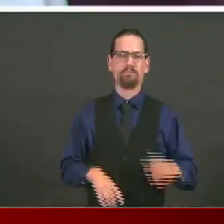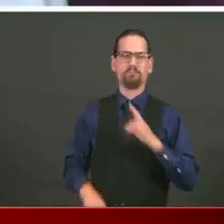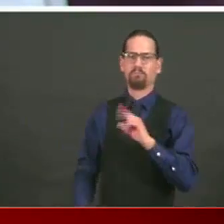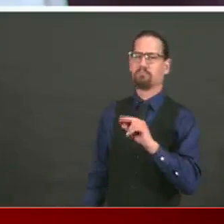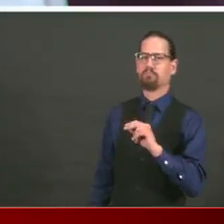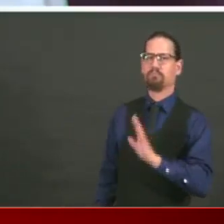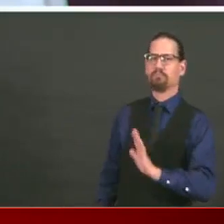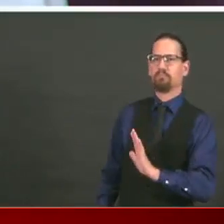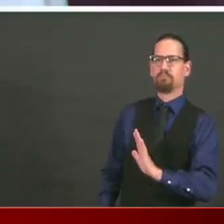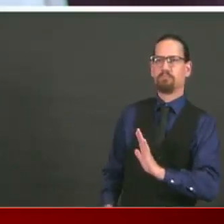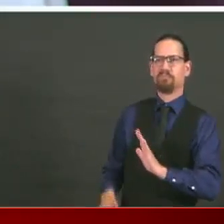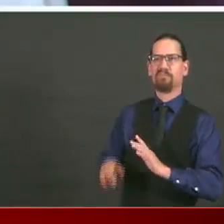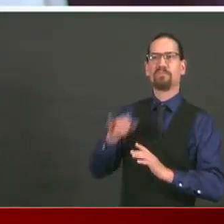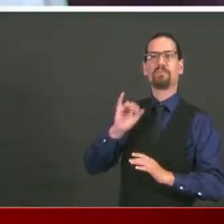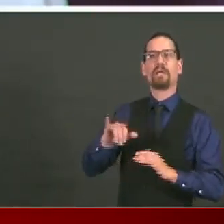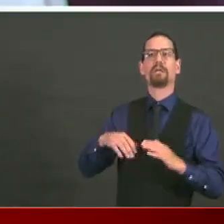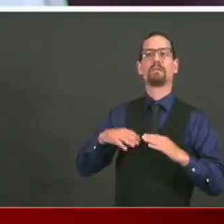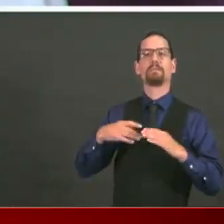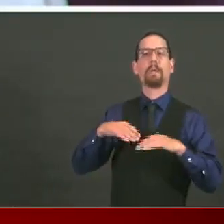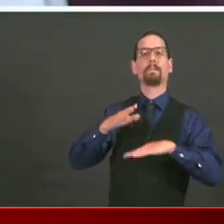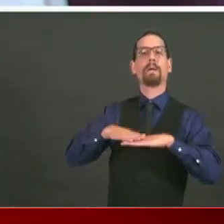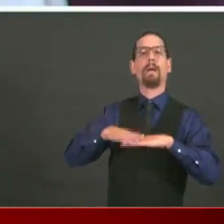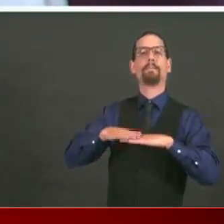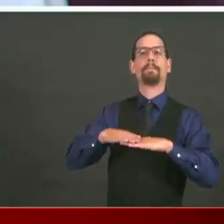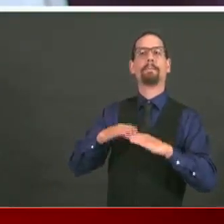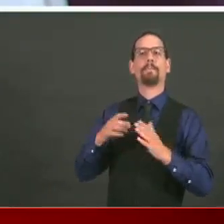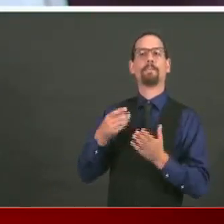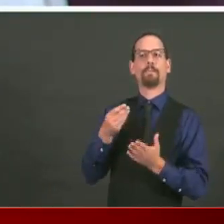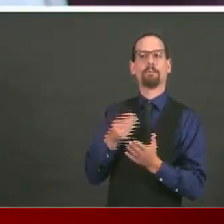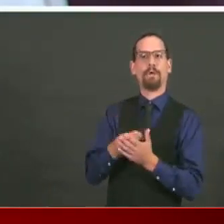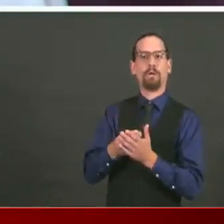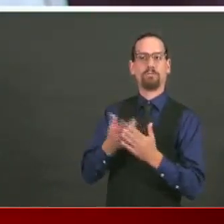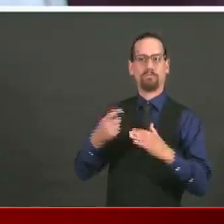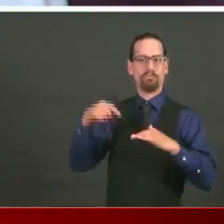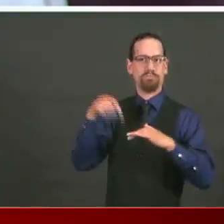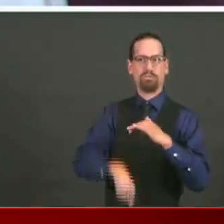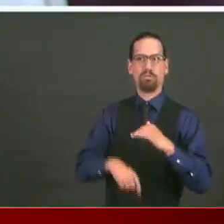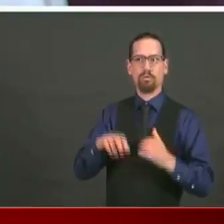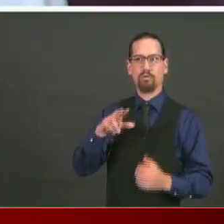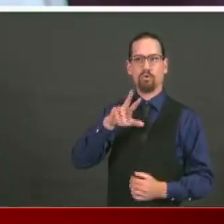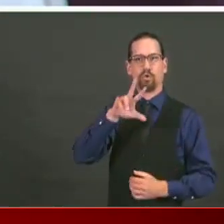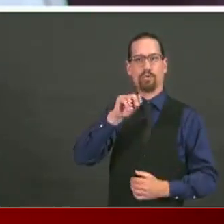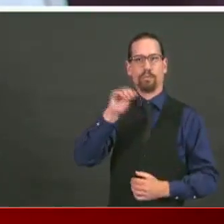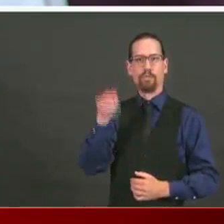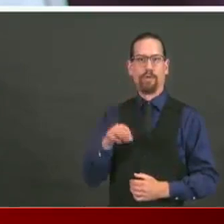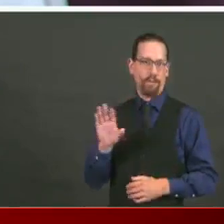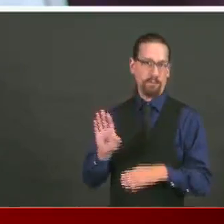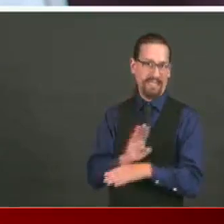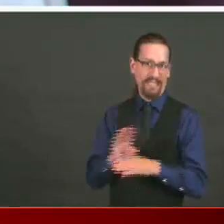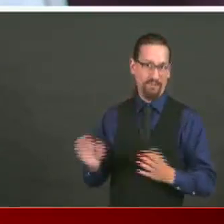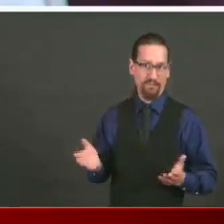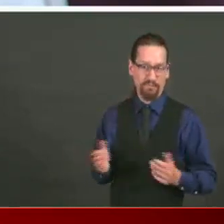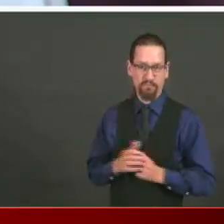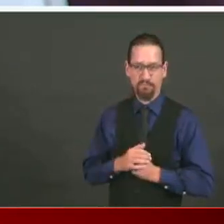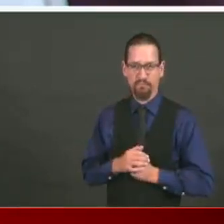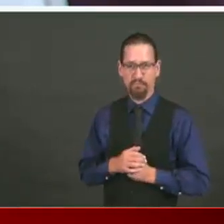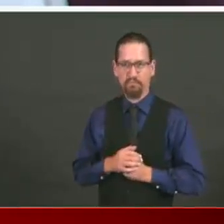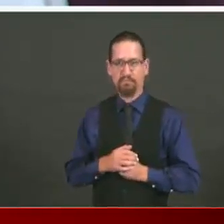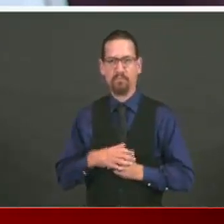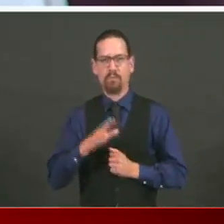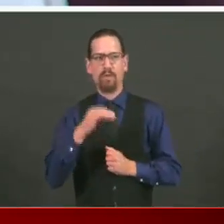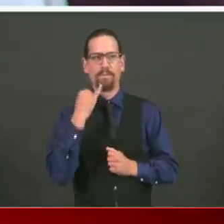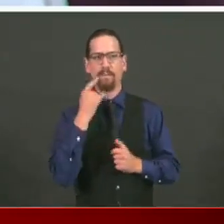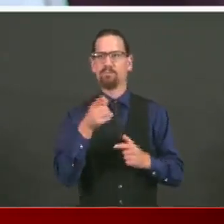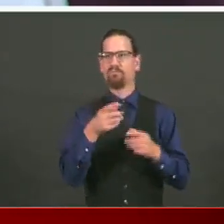any business to receive funding is 30%. There's another threshold at 50% revenue loss, a very significant loss, where